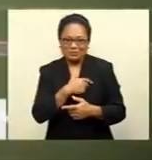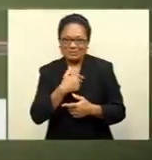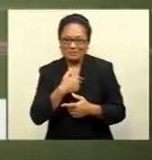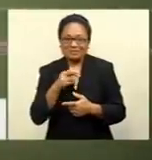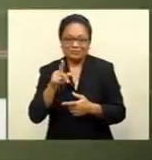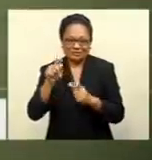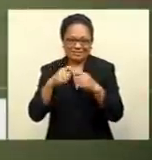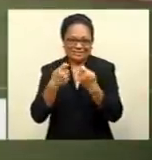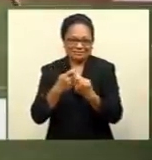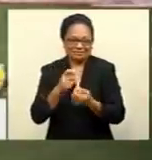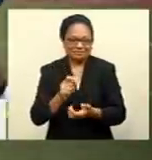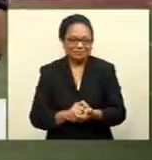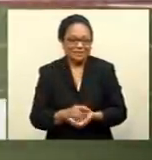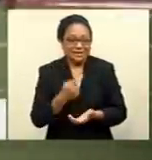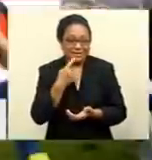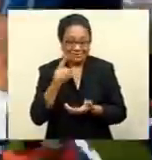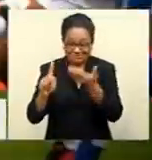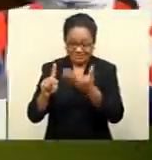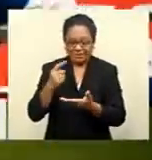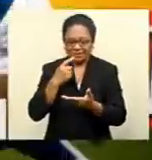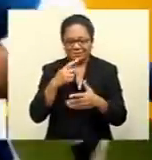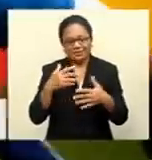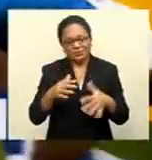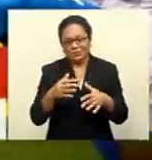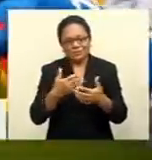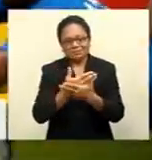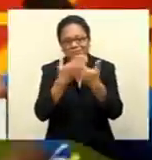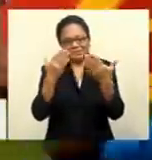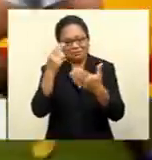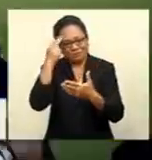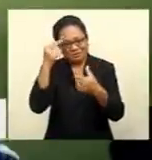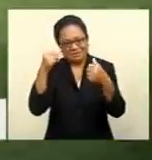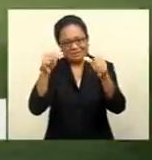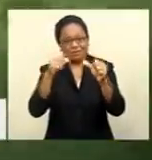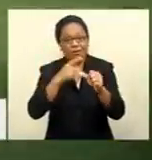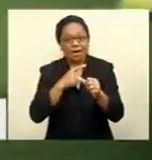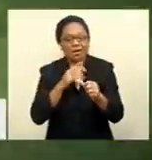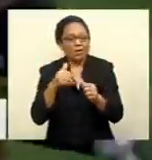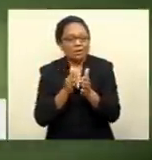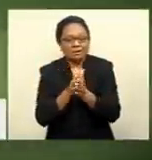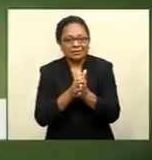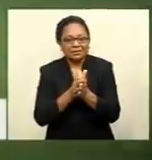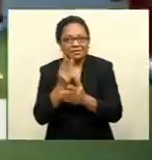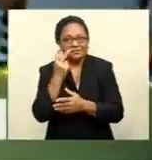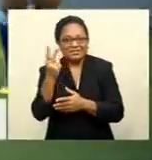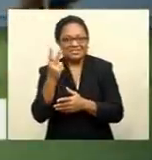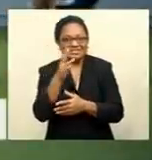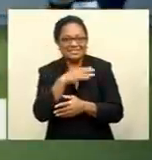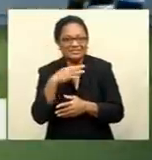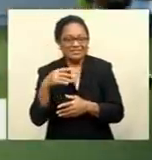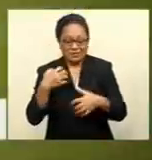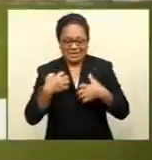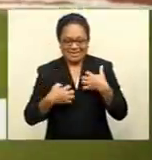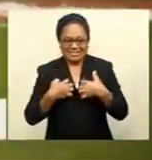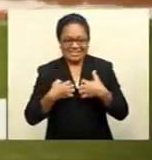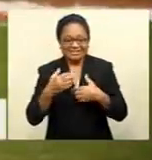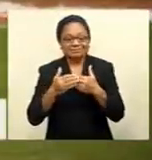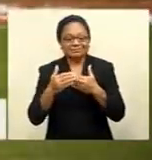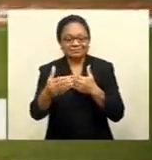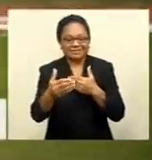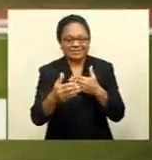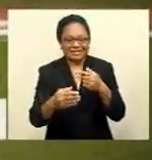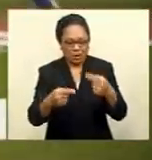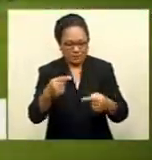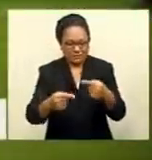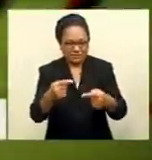Vermaloa says it is a dream come true as he has always wanted to visit Israel and is excited for the upcoming season. He